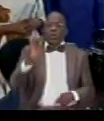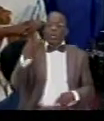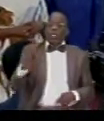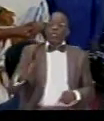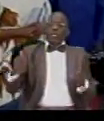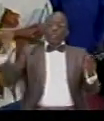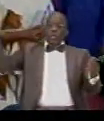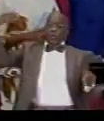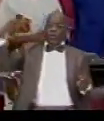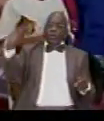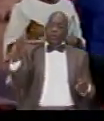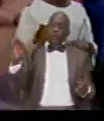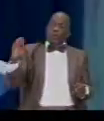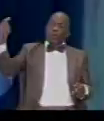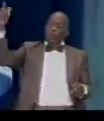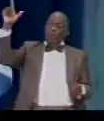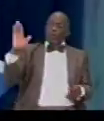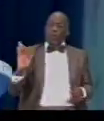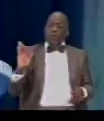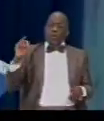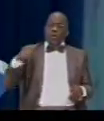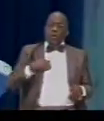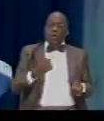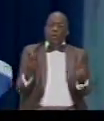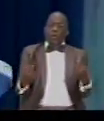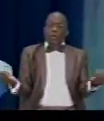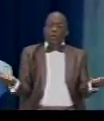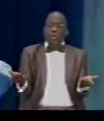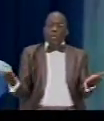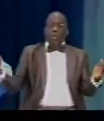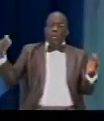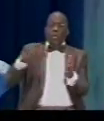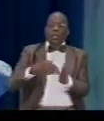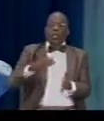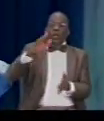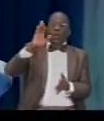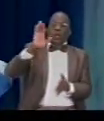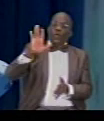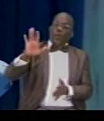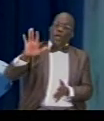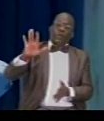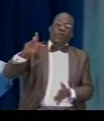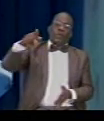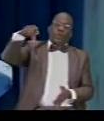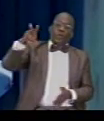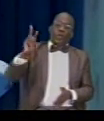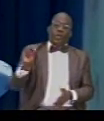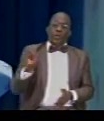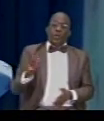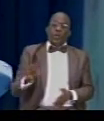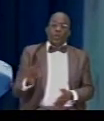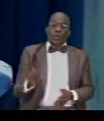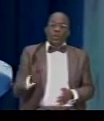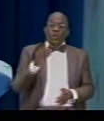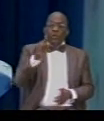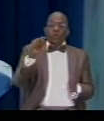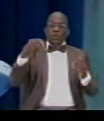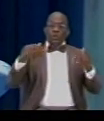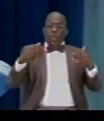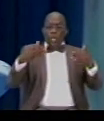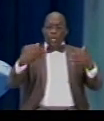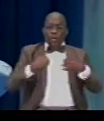God, we are coming here again 5 o'clock tomorrow. But you have to tell other